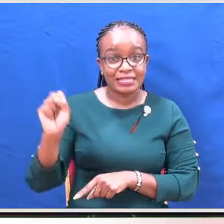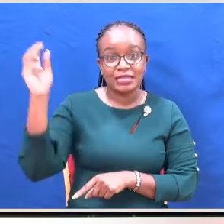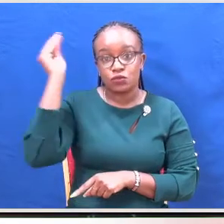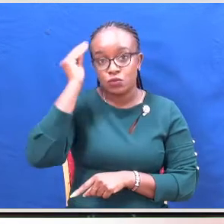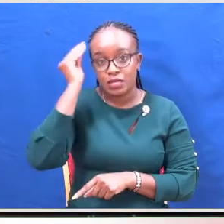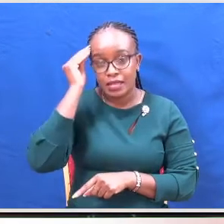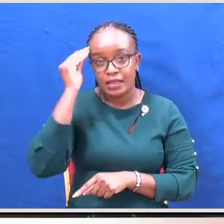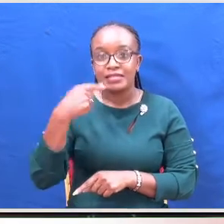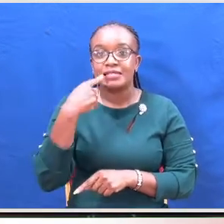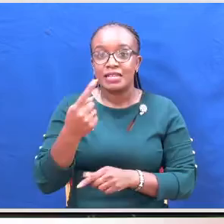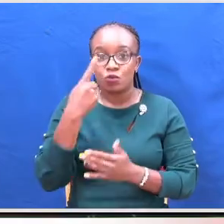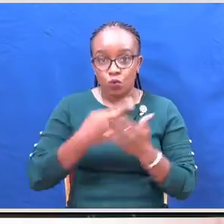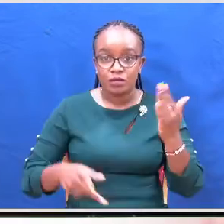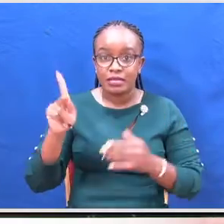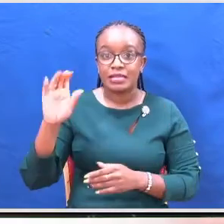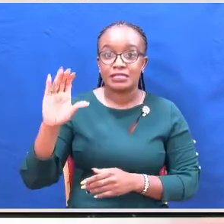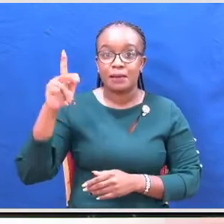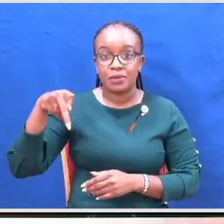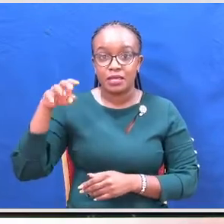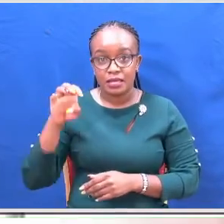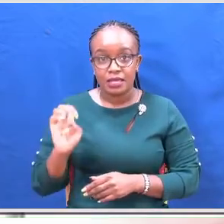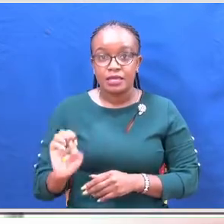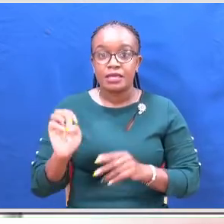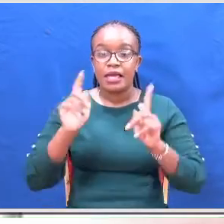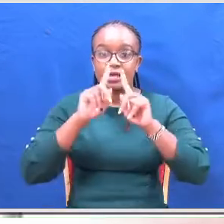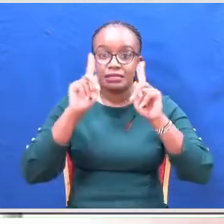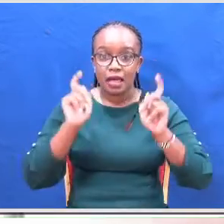in 2 weeks. Sharon Baranga with the details.